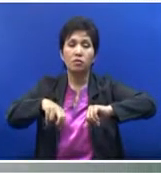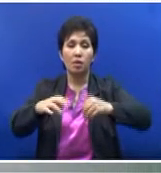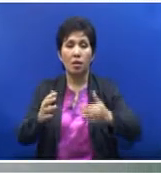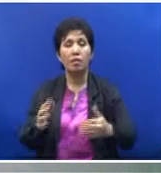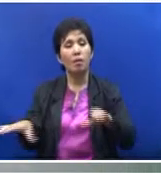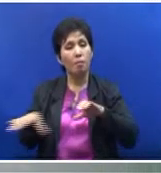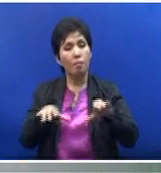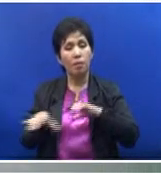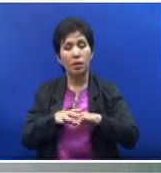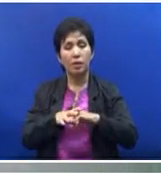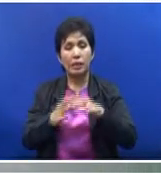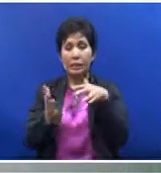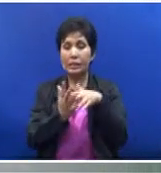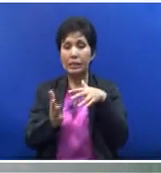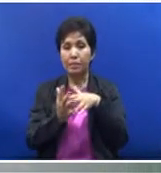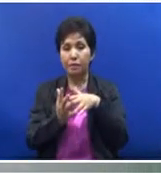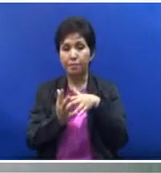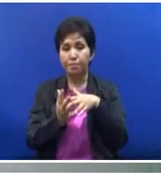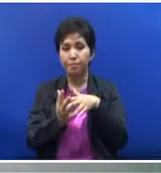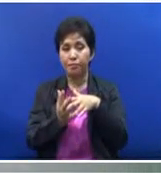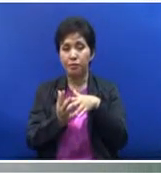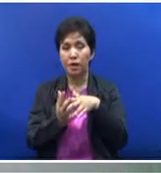Mead studied the Samoans. Okay,